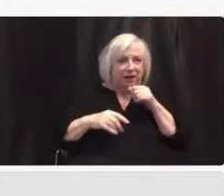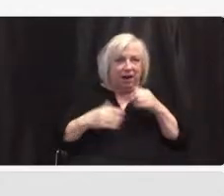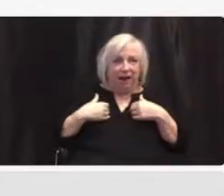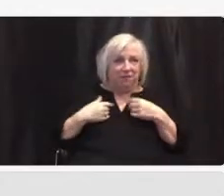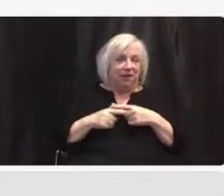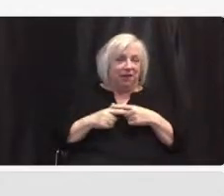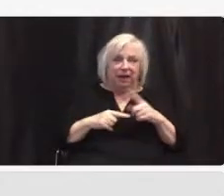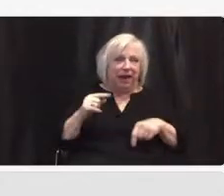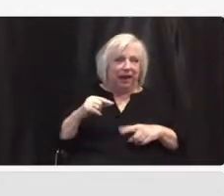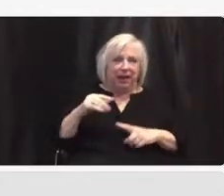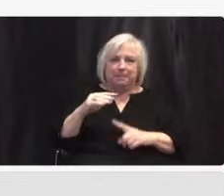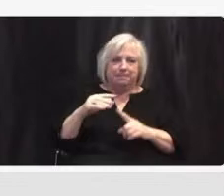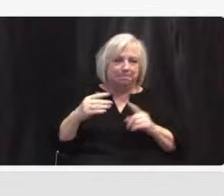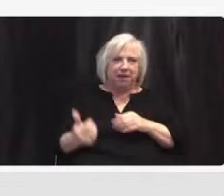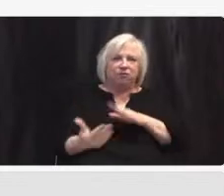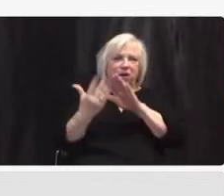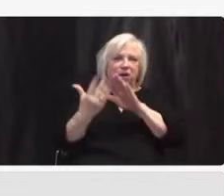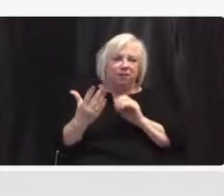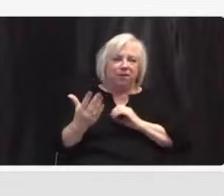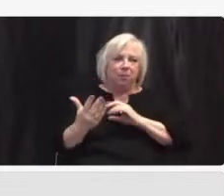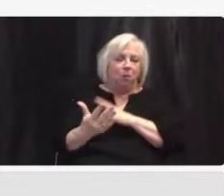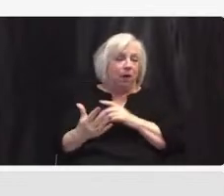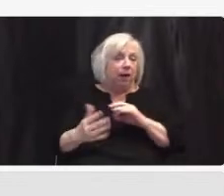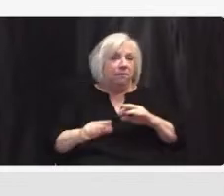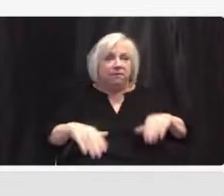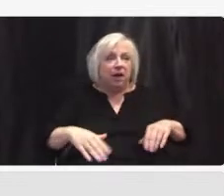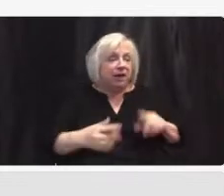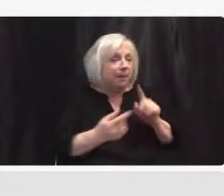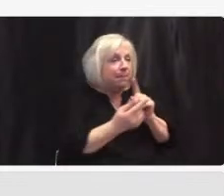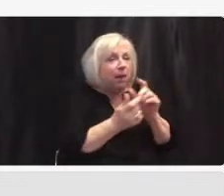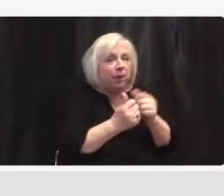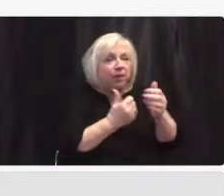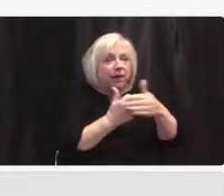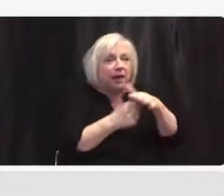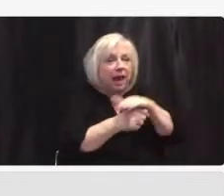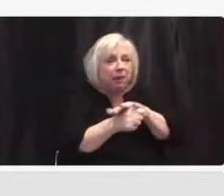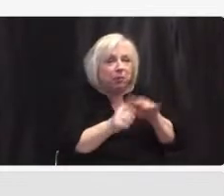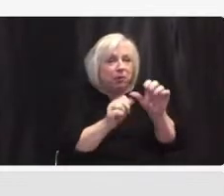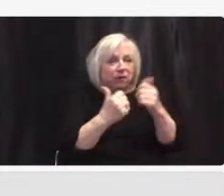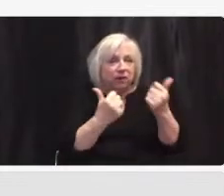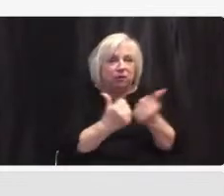board or XYZ. If I haven't met with the neighborhood association, or I haven't,